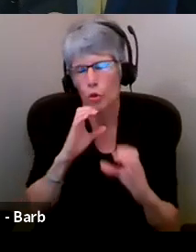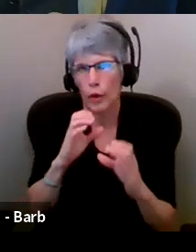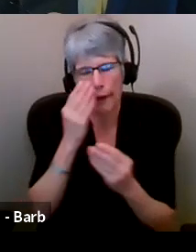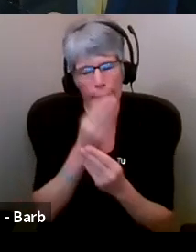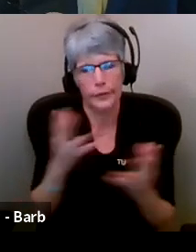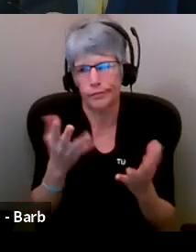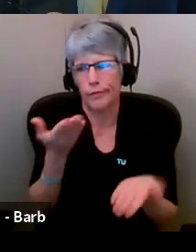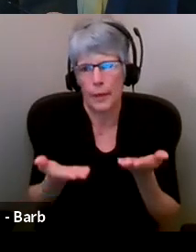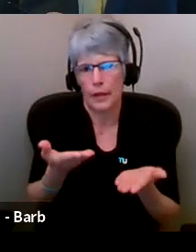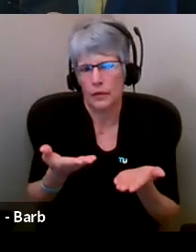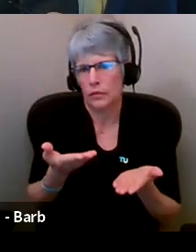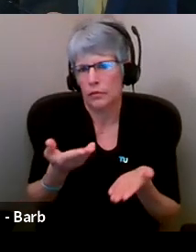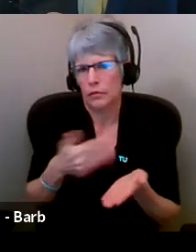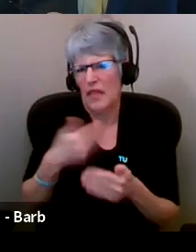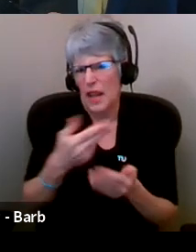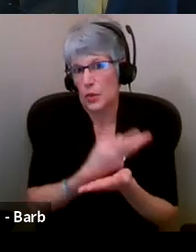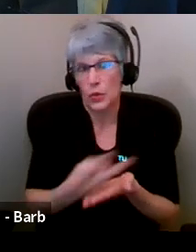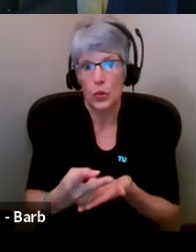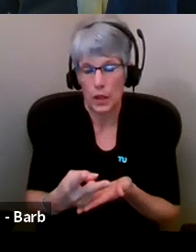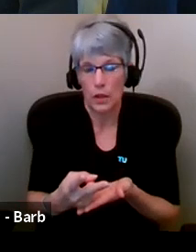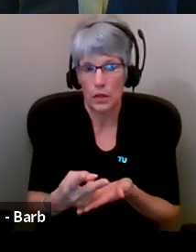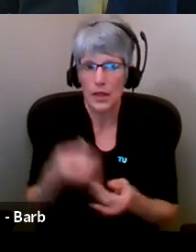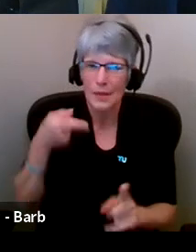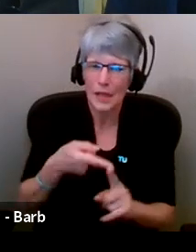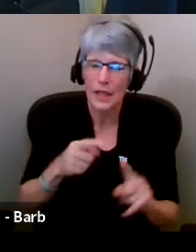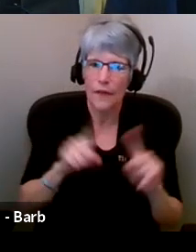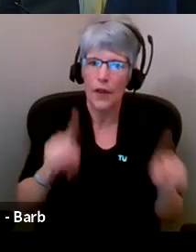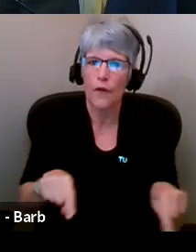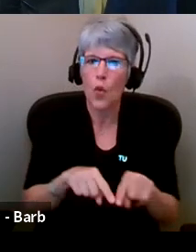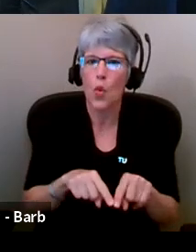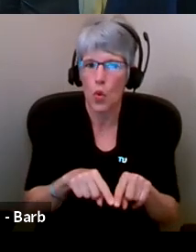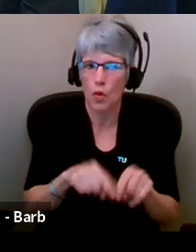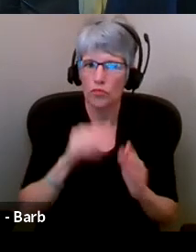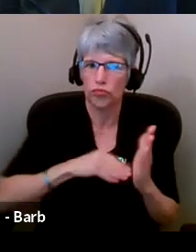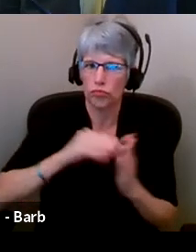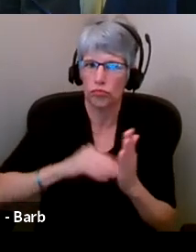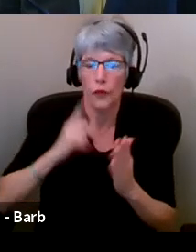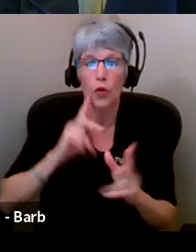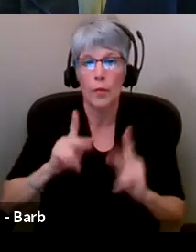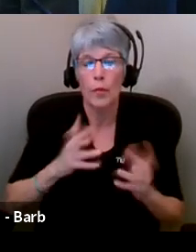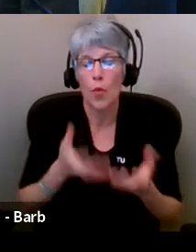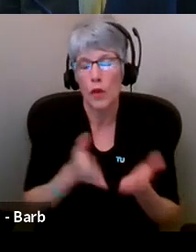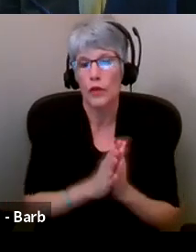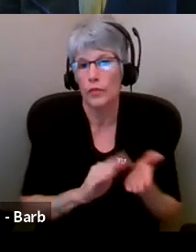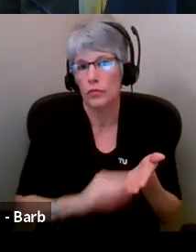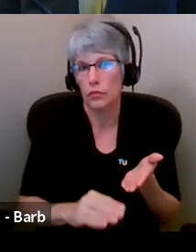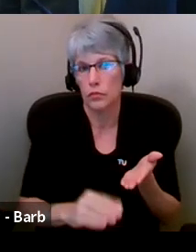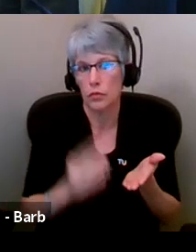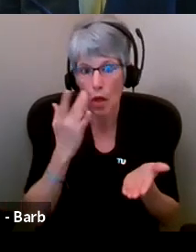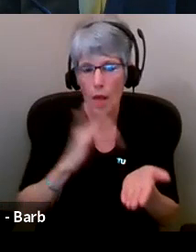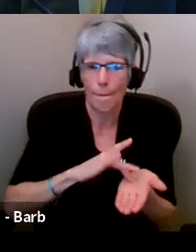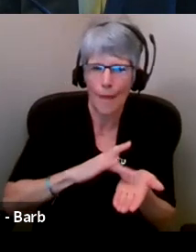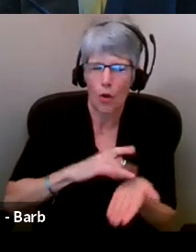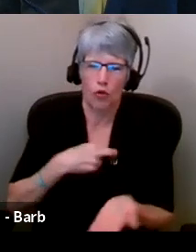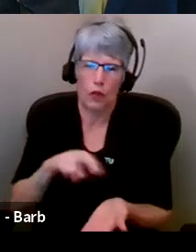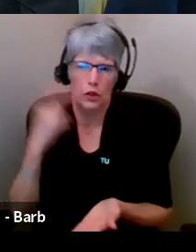the next 2 weeks specific forms for individuals who would like to request an exemption for medical reasons or for